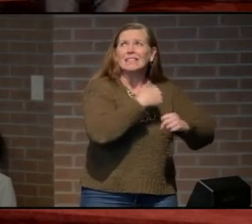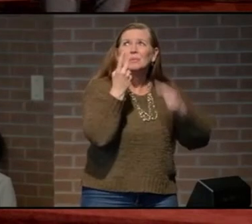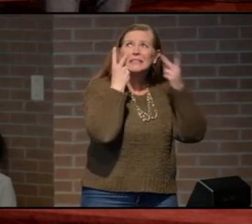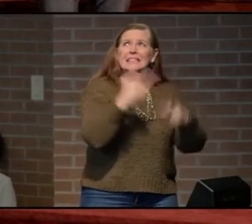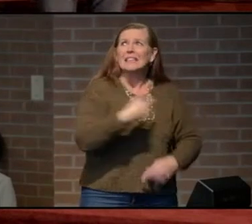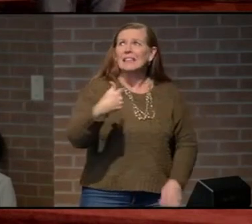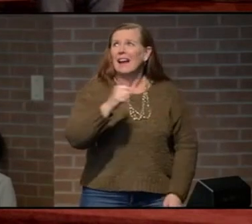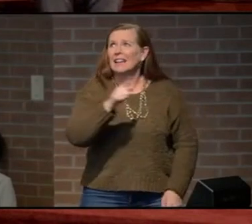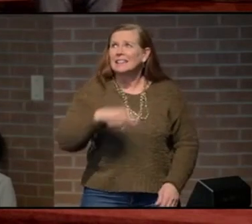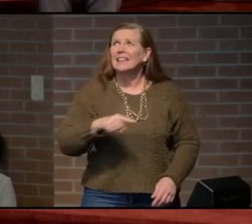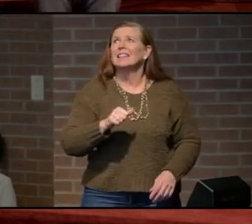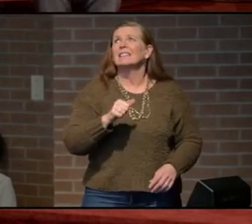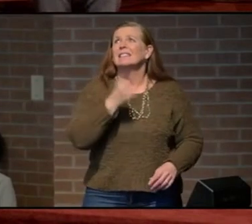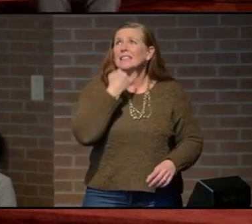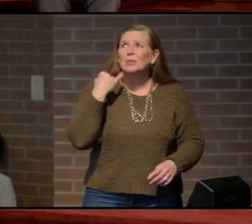in Israel.